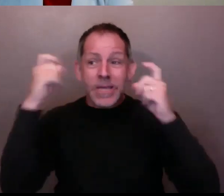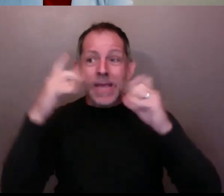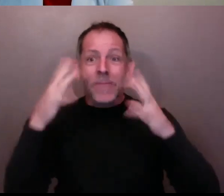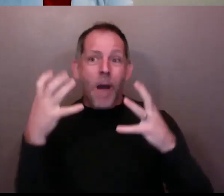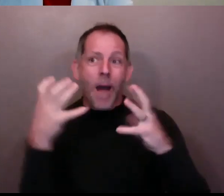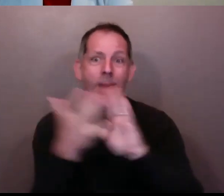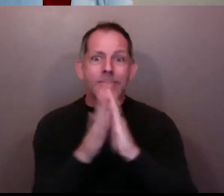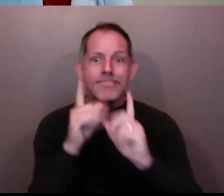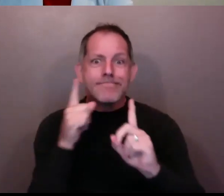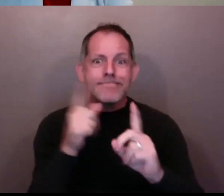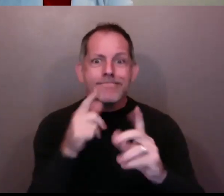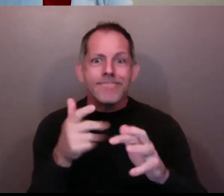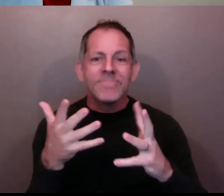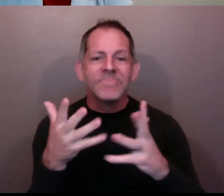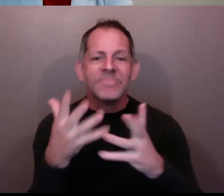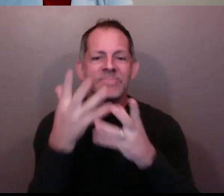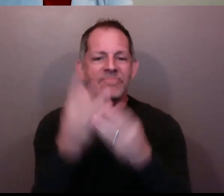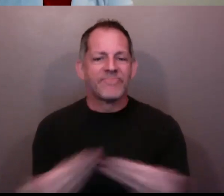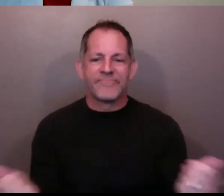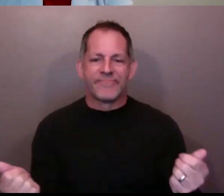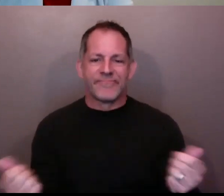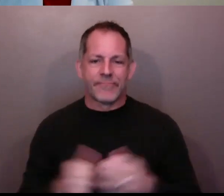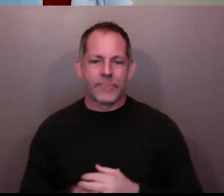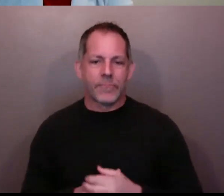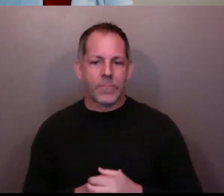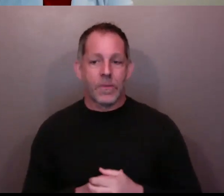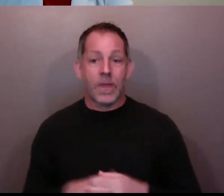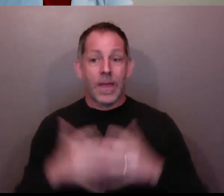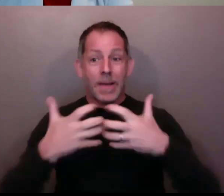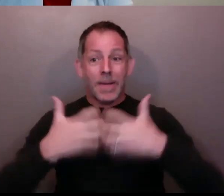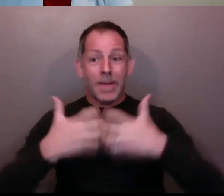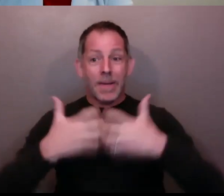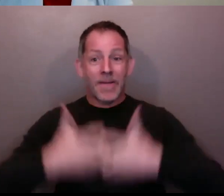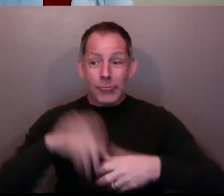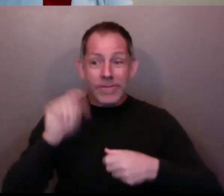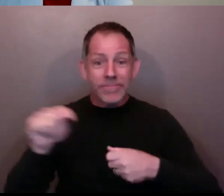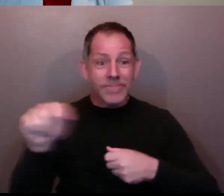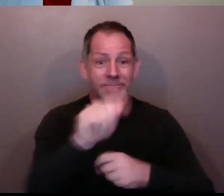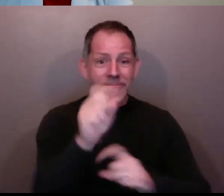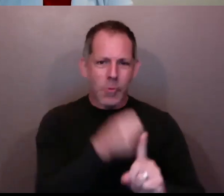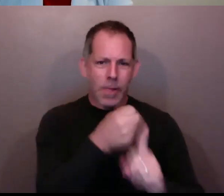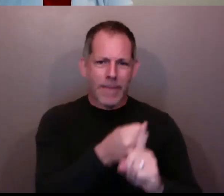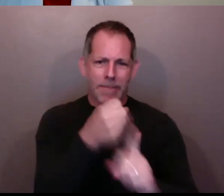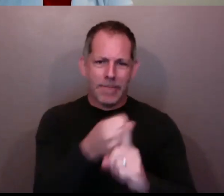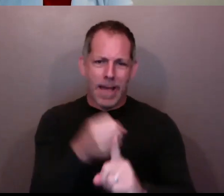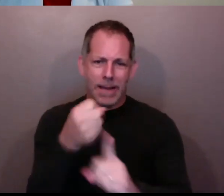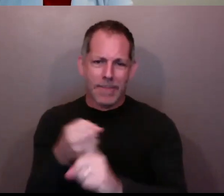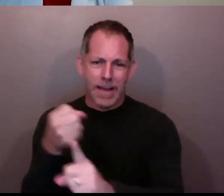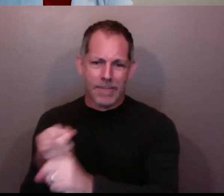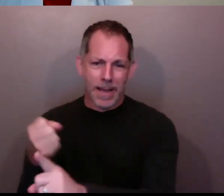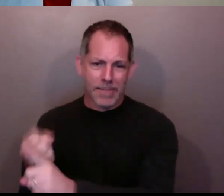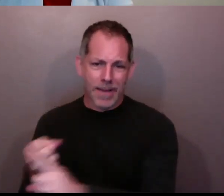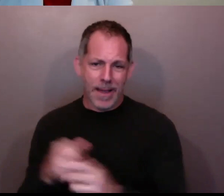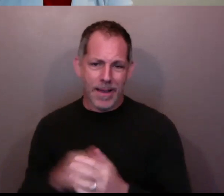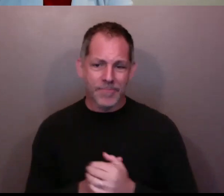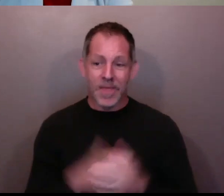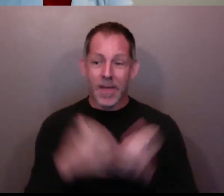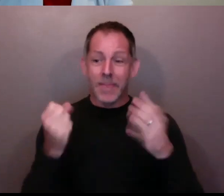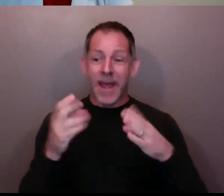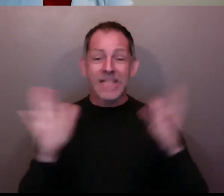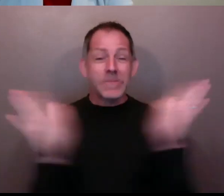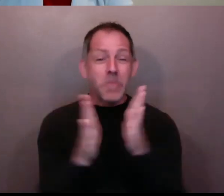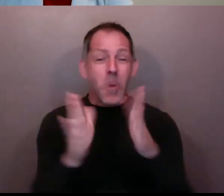manufacturers severely affected all the way down to mom and pop stores and restaurants and service workers. Really,